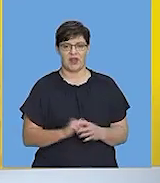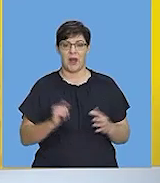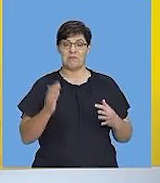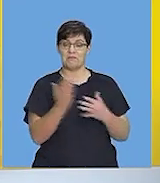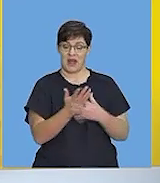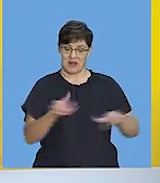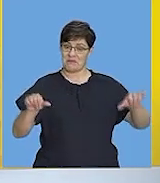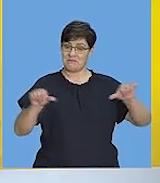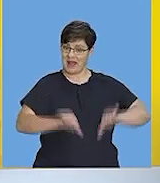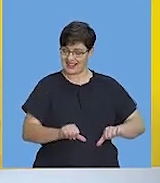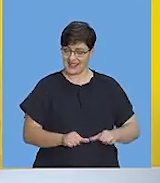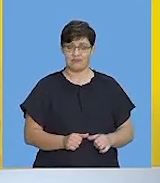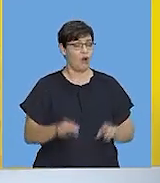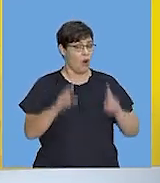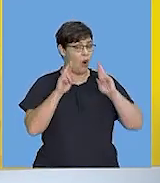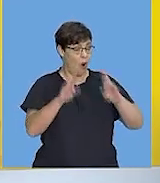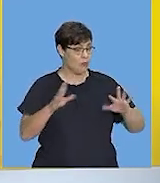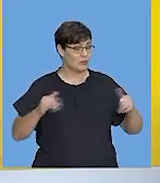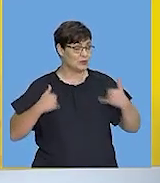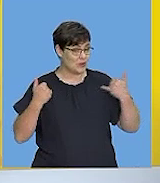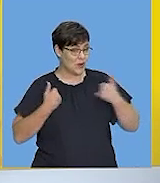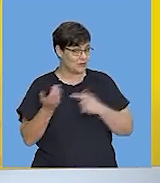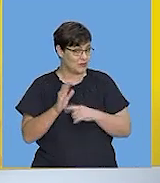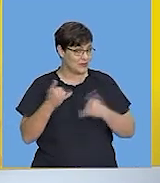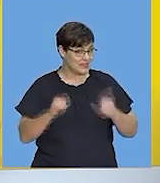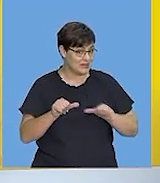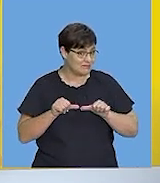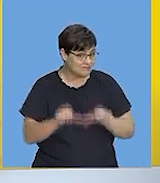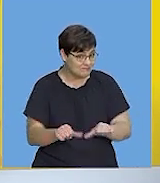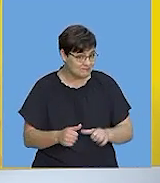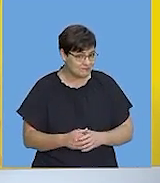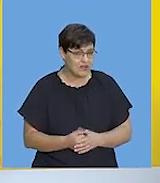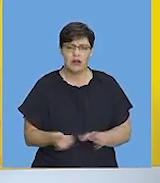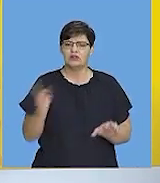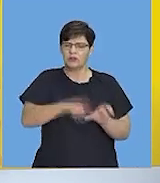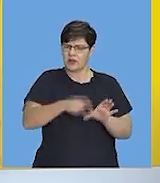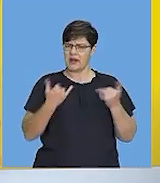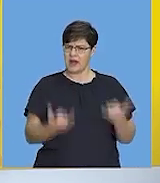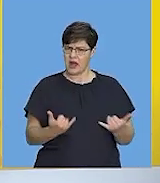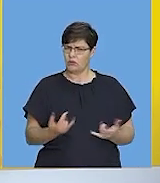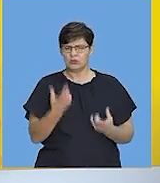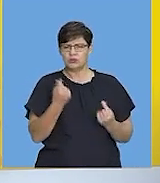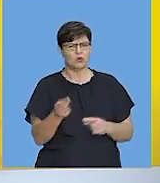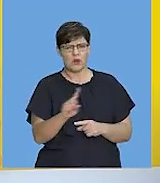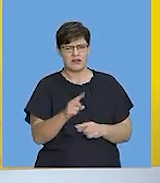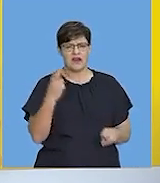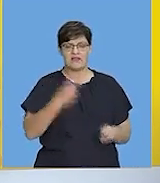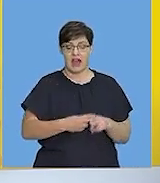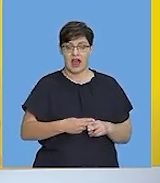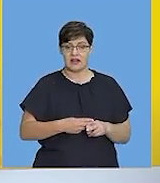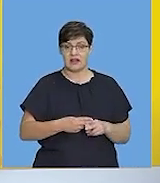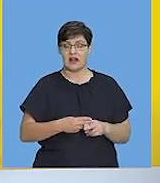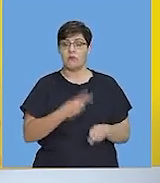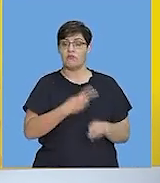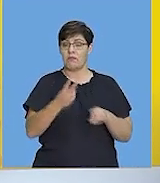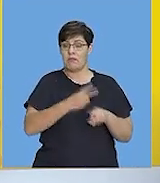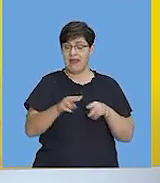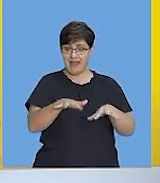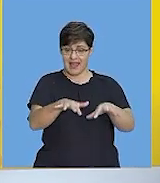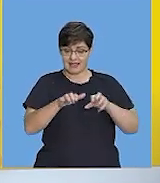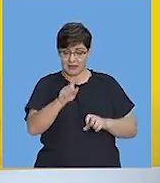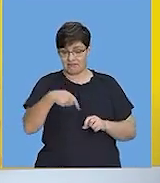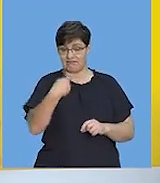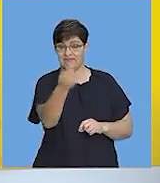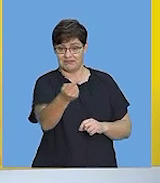We're back from the break, guys, and I hope you're still enjoying the show. If you've just joined us, we are still doing your final exam prep to help you with the